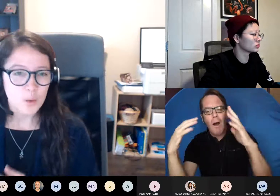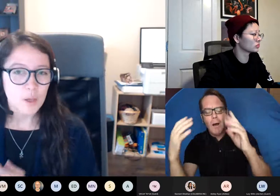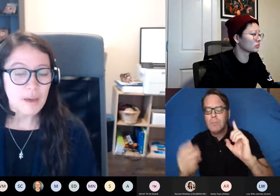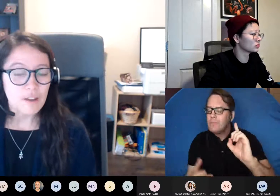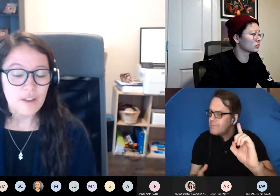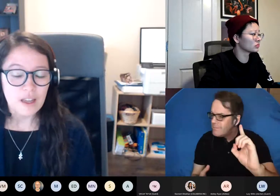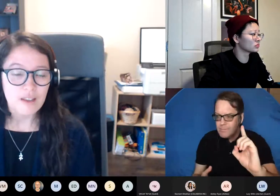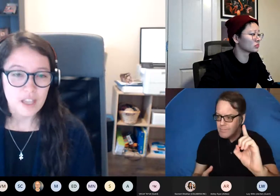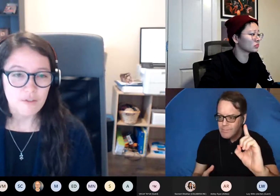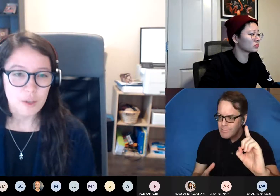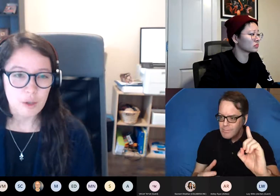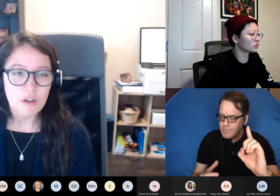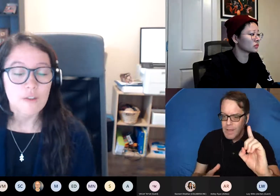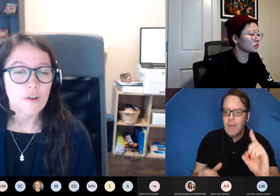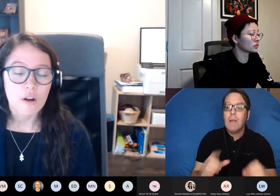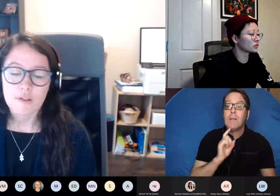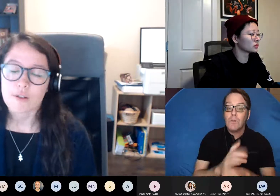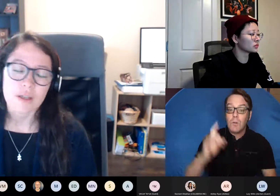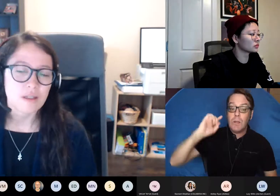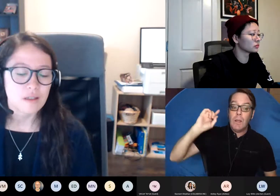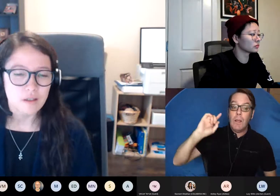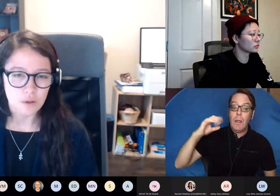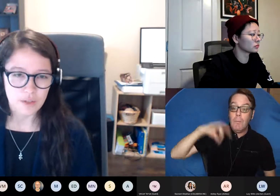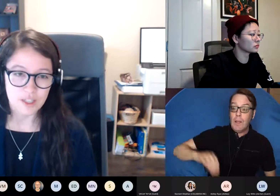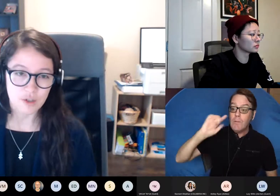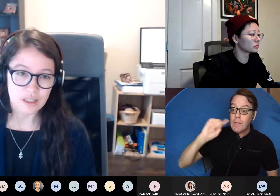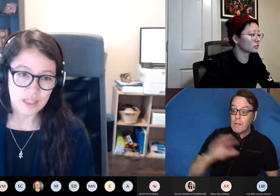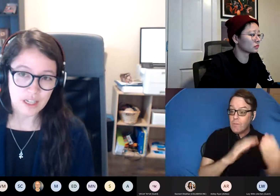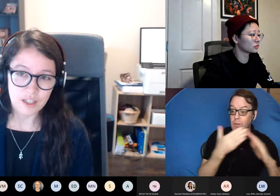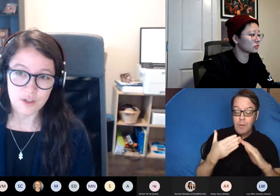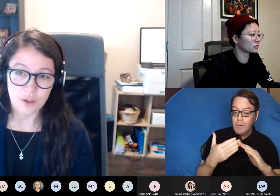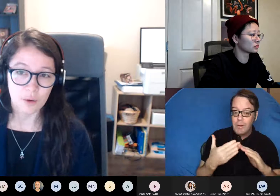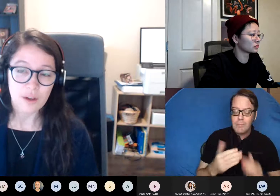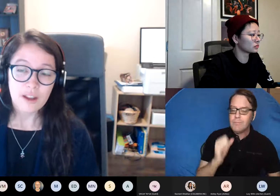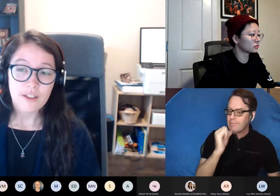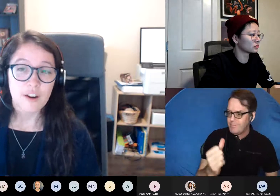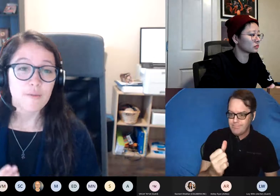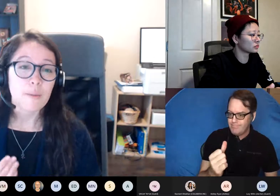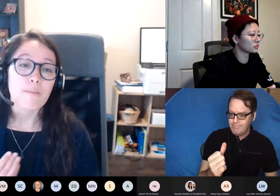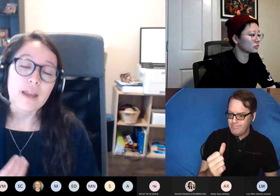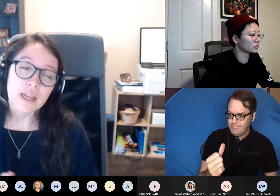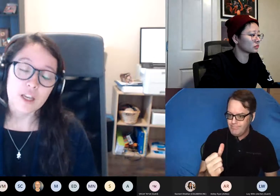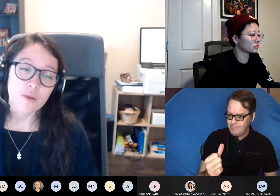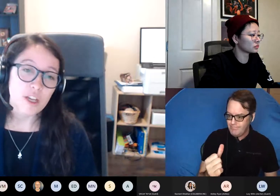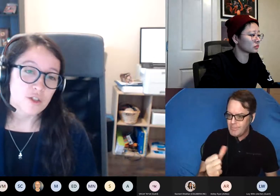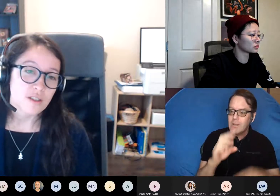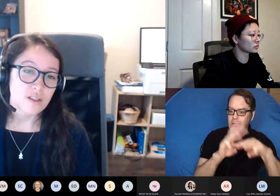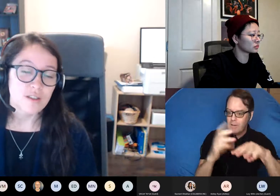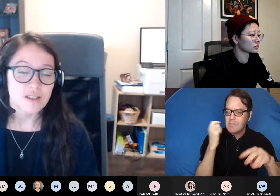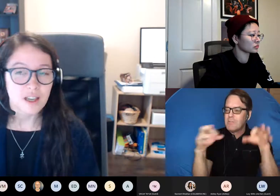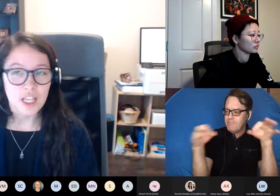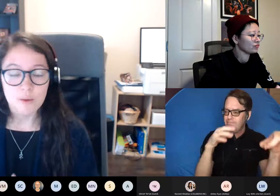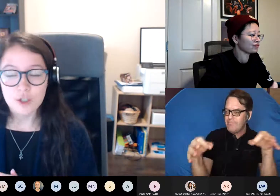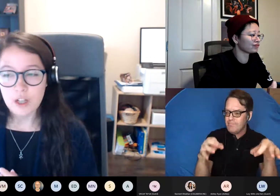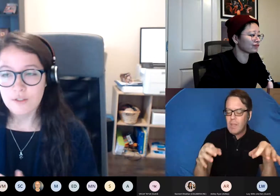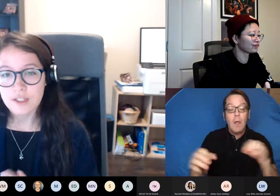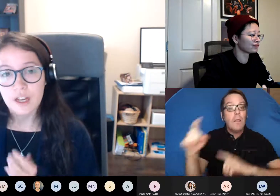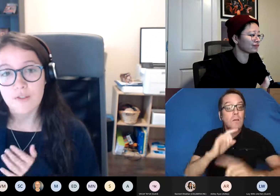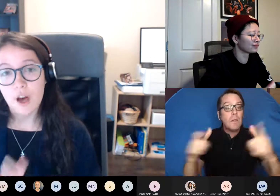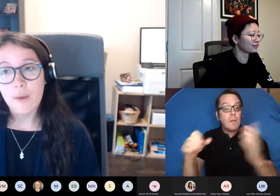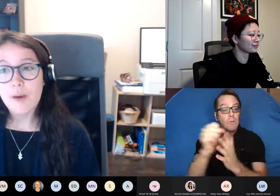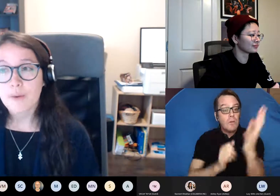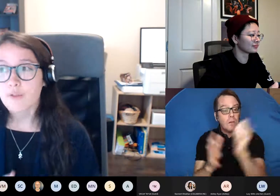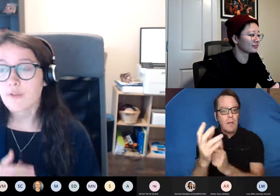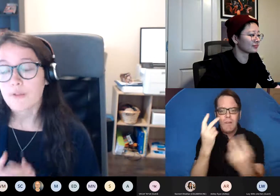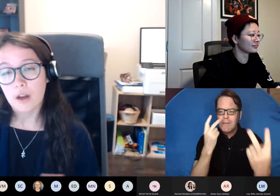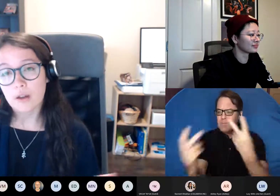not actually benefiting the deaf community for all of the reasons that Sophie has just stated. So there have been many iterations of these sign language gloves that